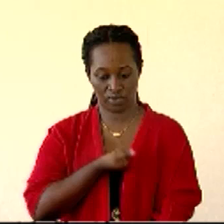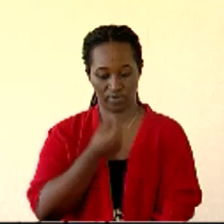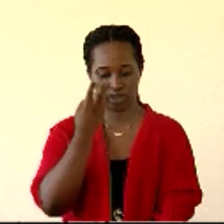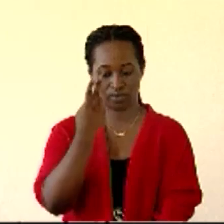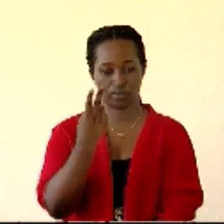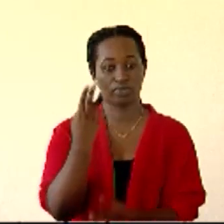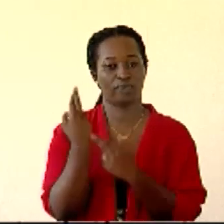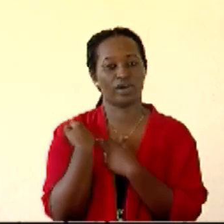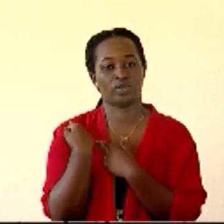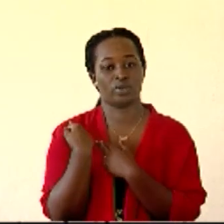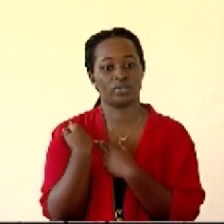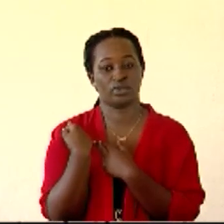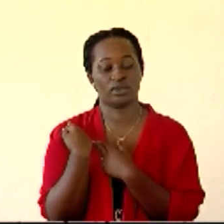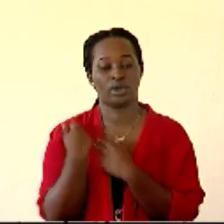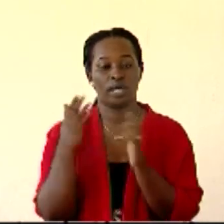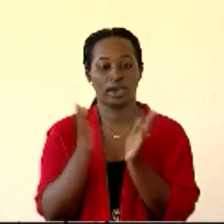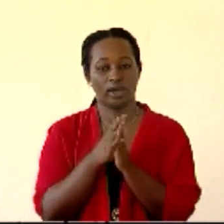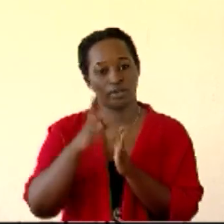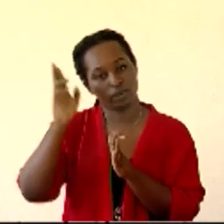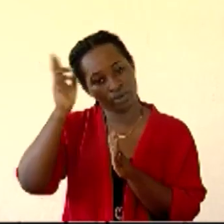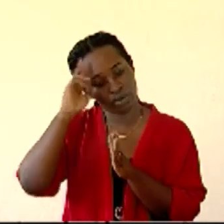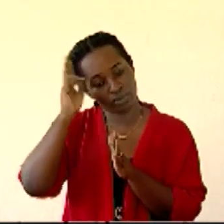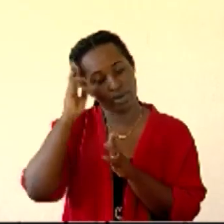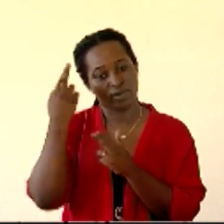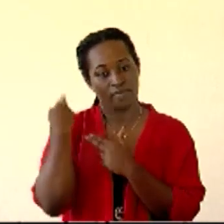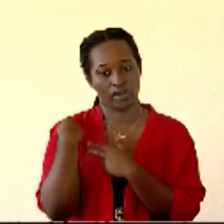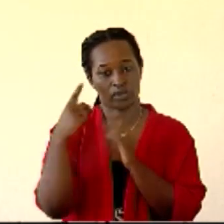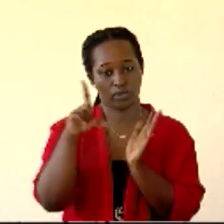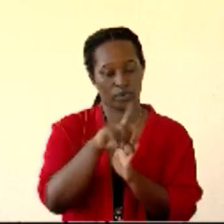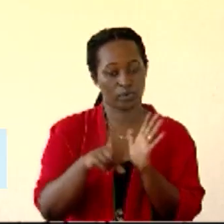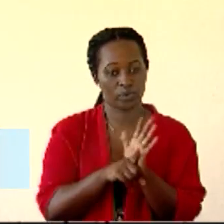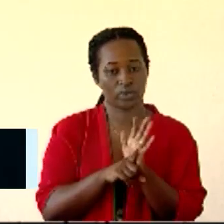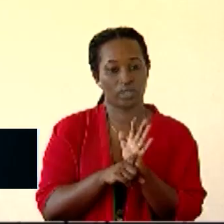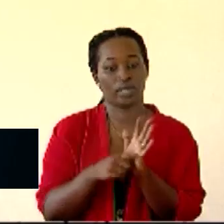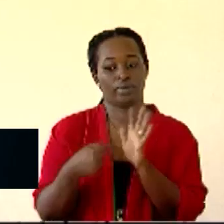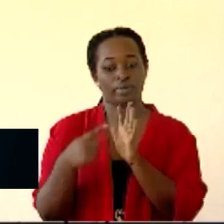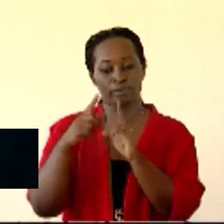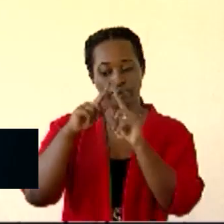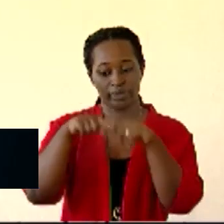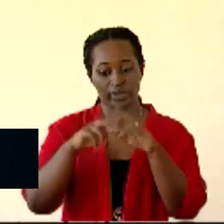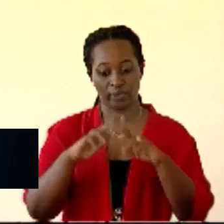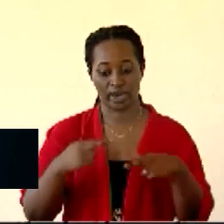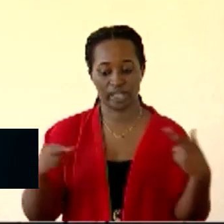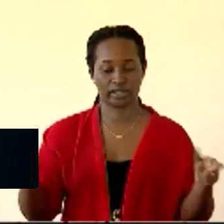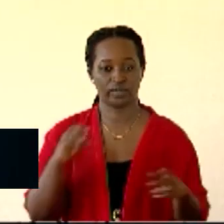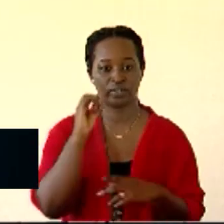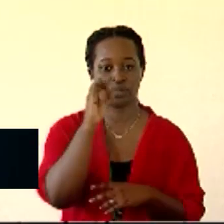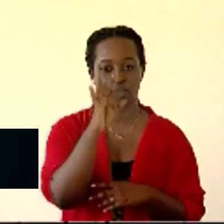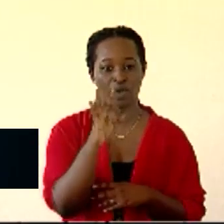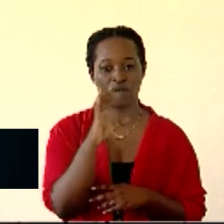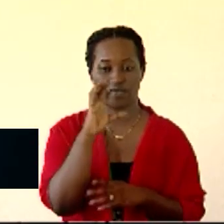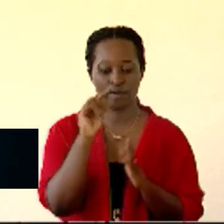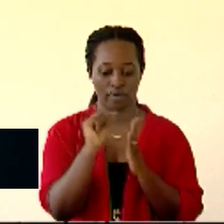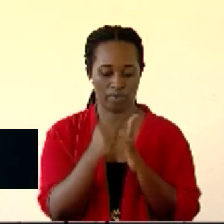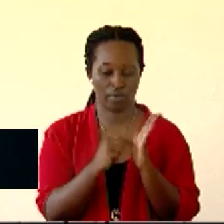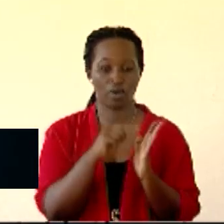groups. And remember, the functional groups determine the reactivity of the compound. So the reactivity of this